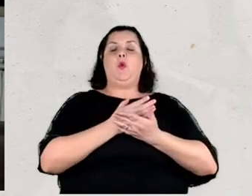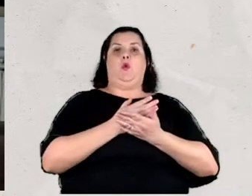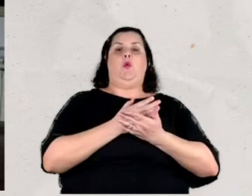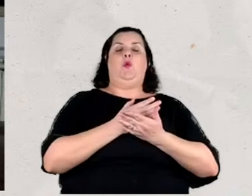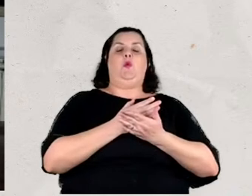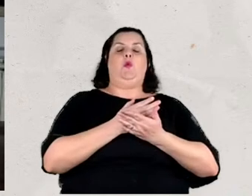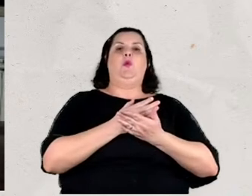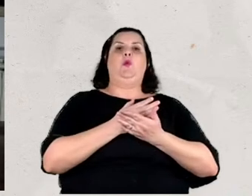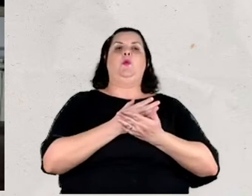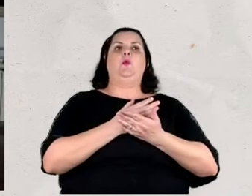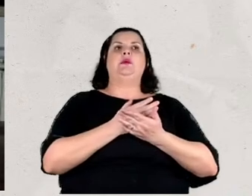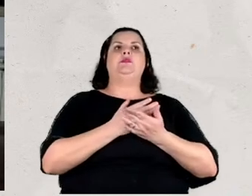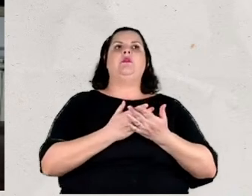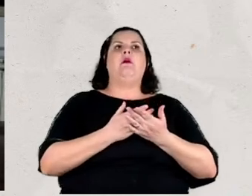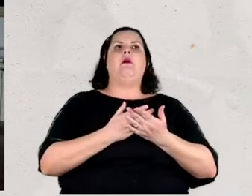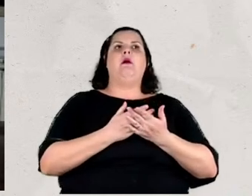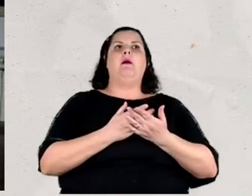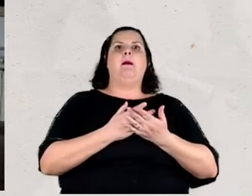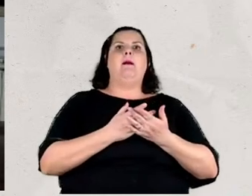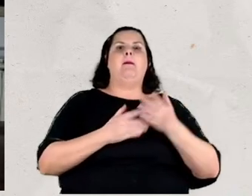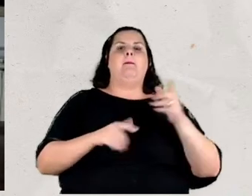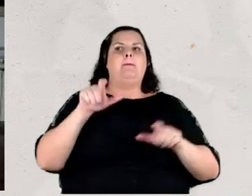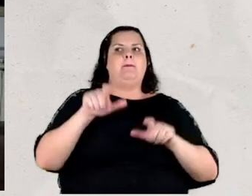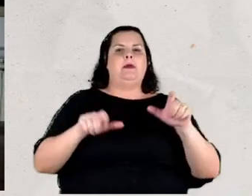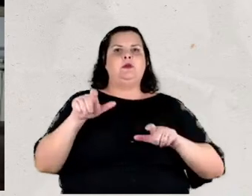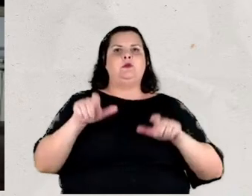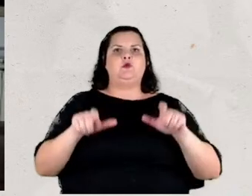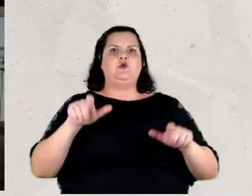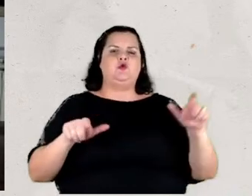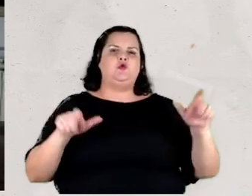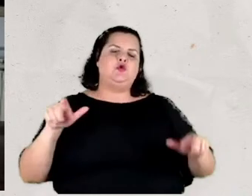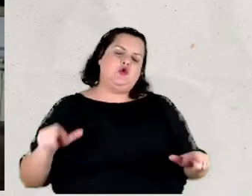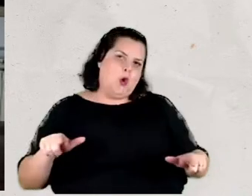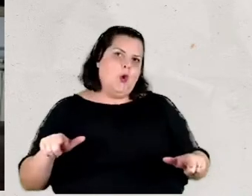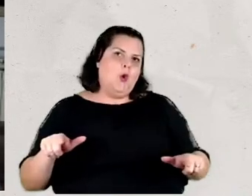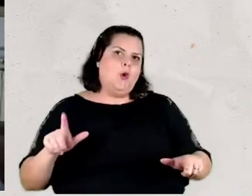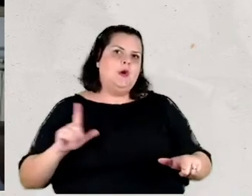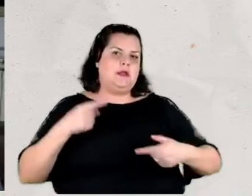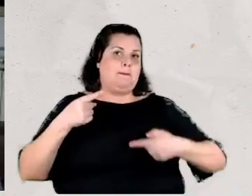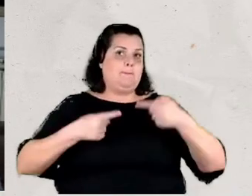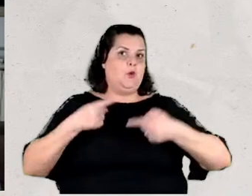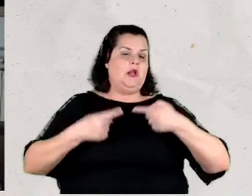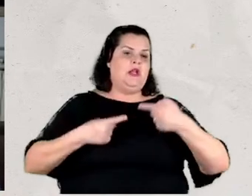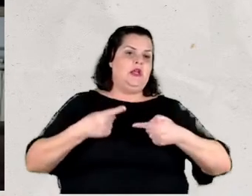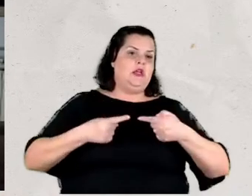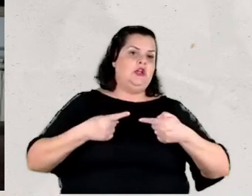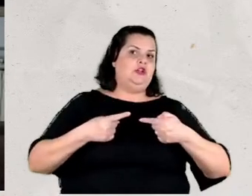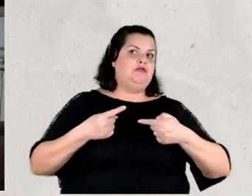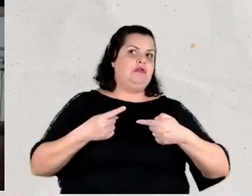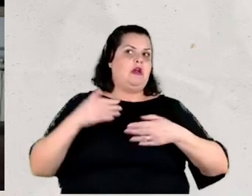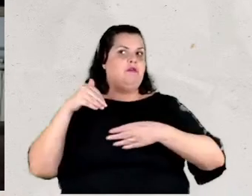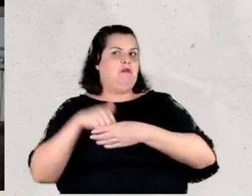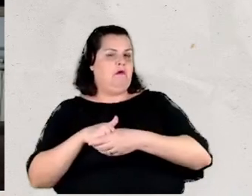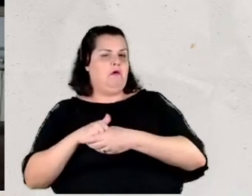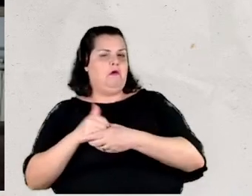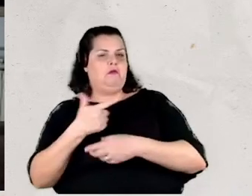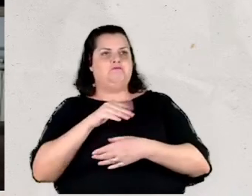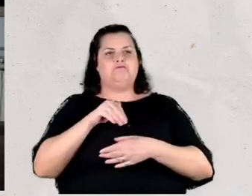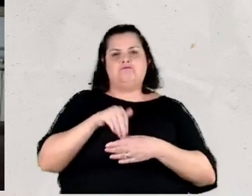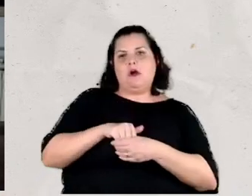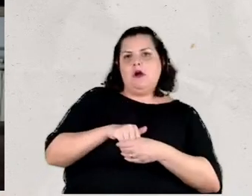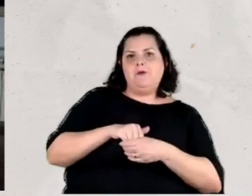not be able to put a government together. And then we'll have a different coalition. So I don't think, and I'm speaking as a